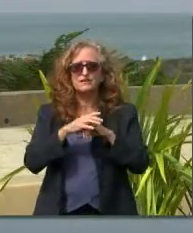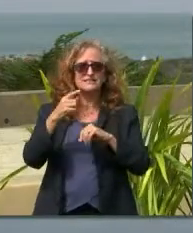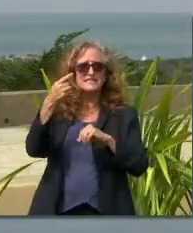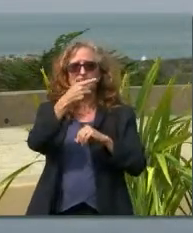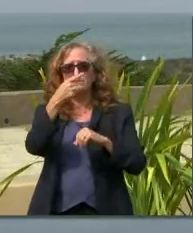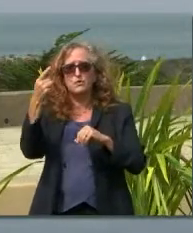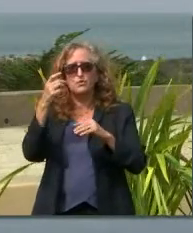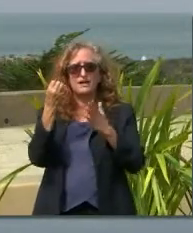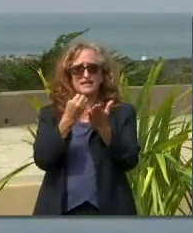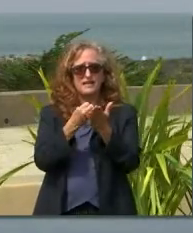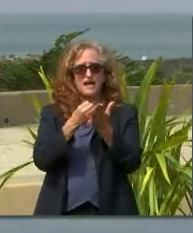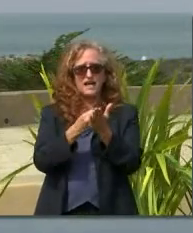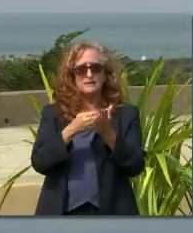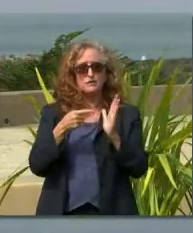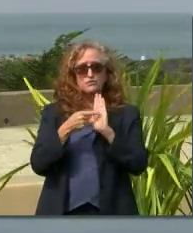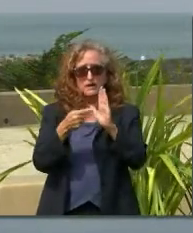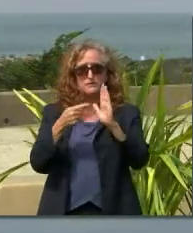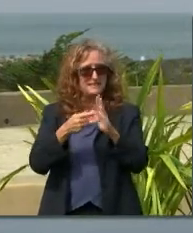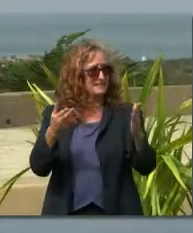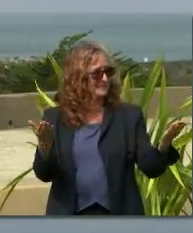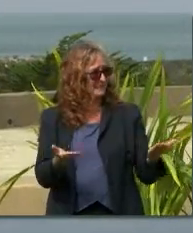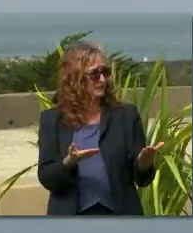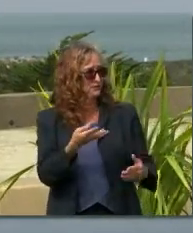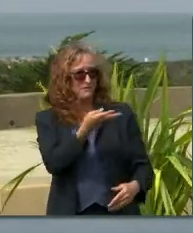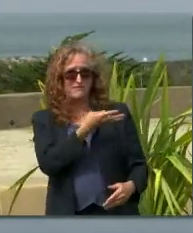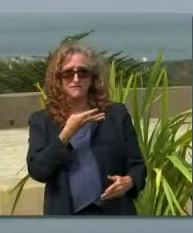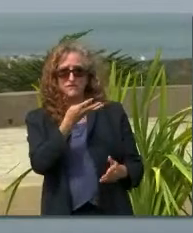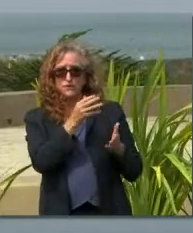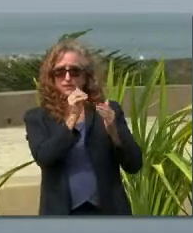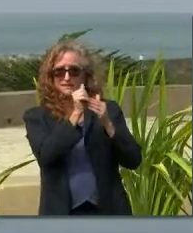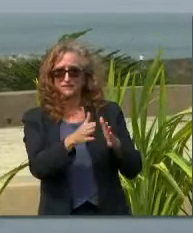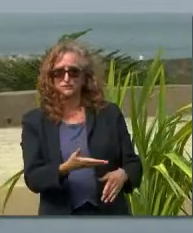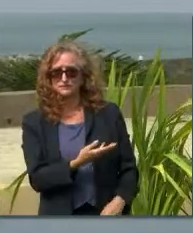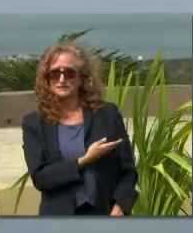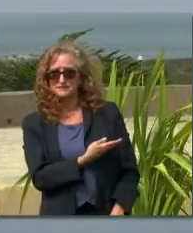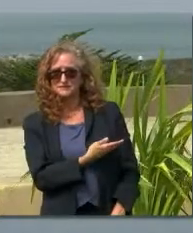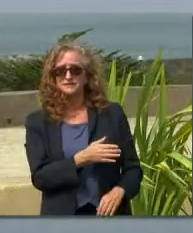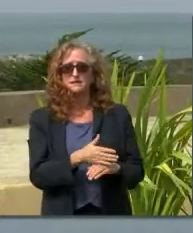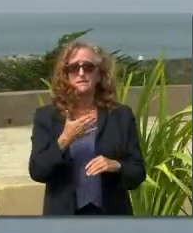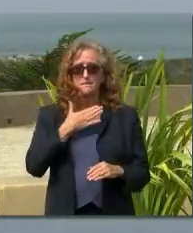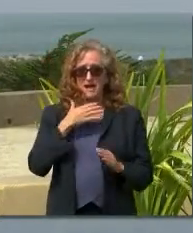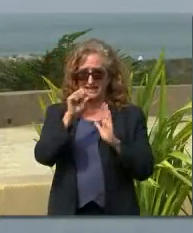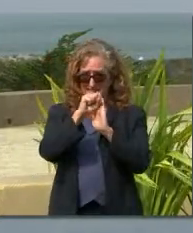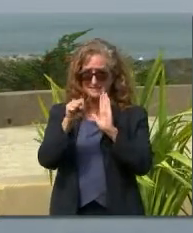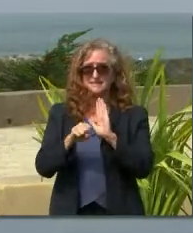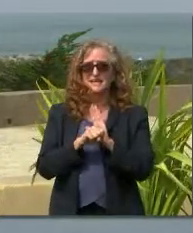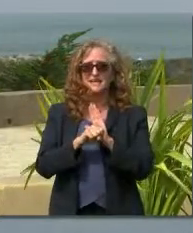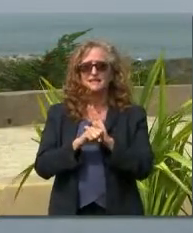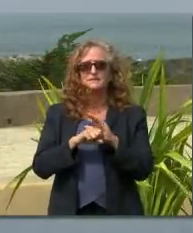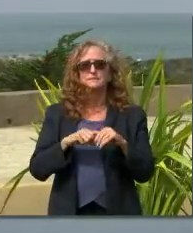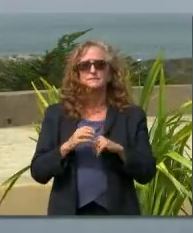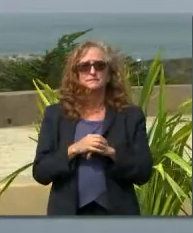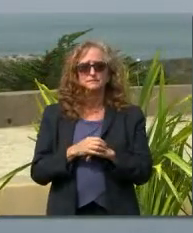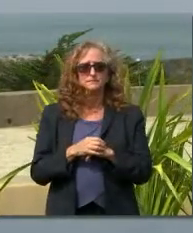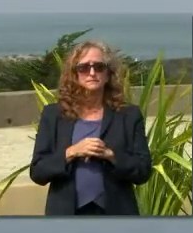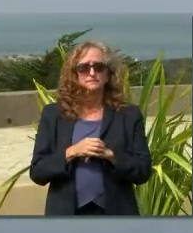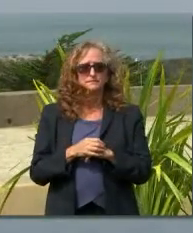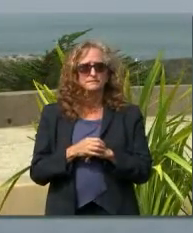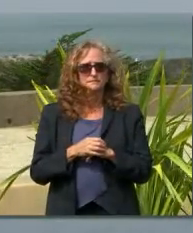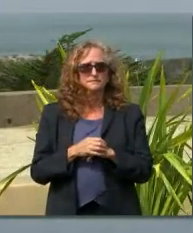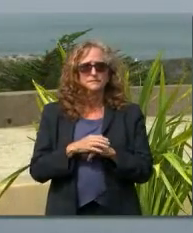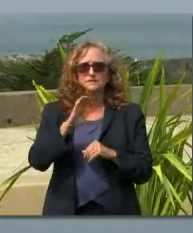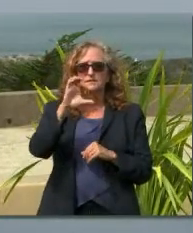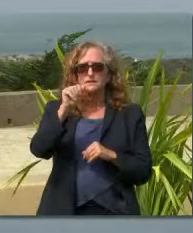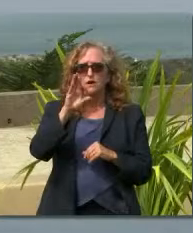in the country are represented right here, these 4 leaders groups. In my state, we have decreased